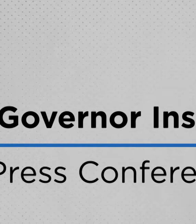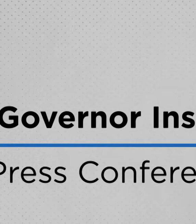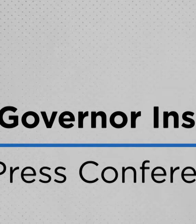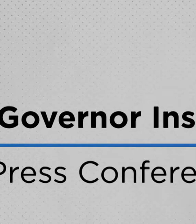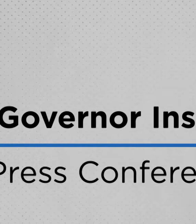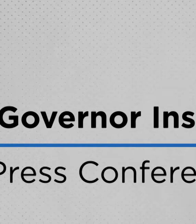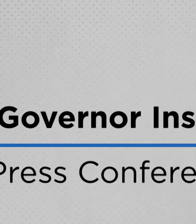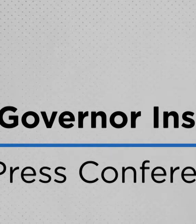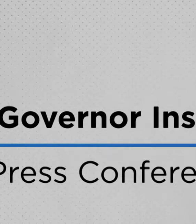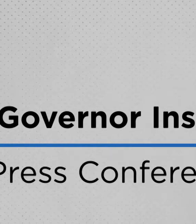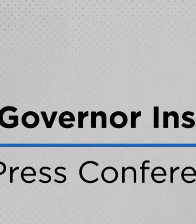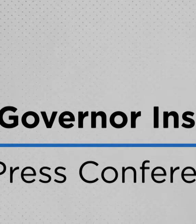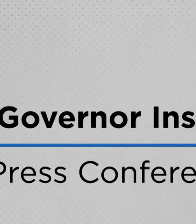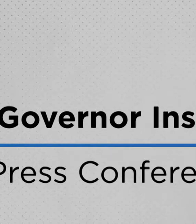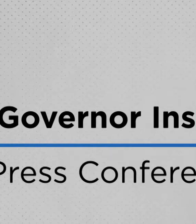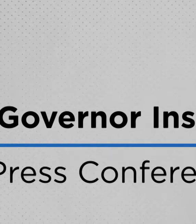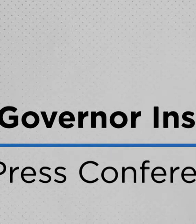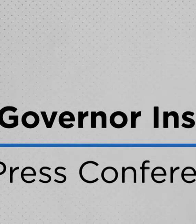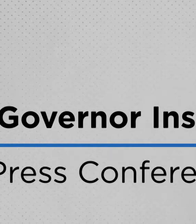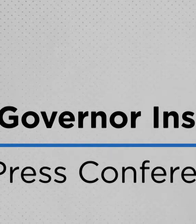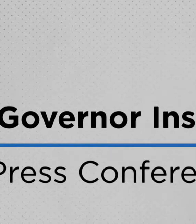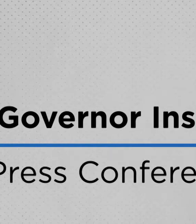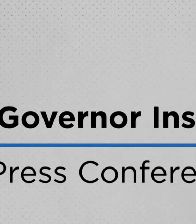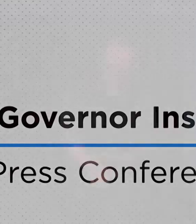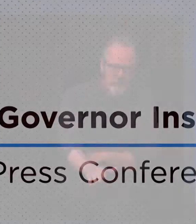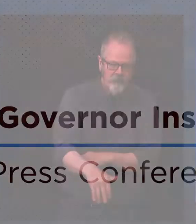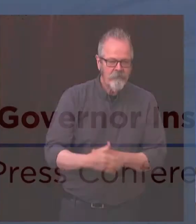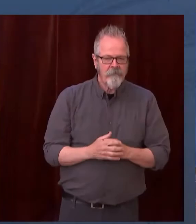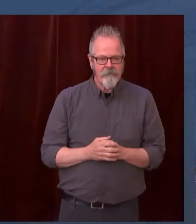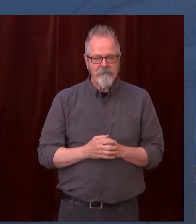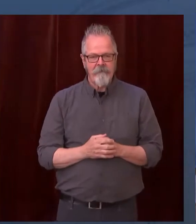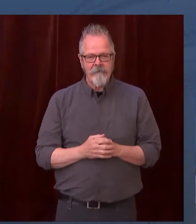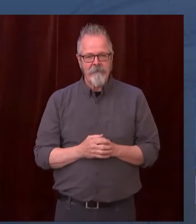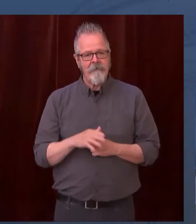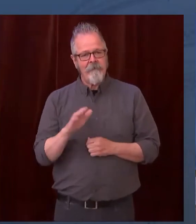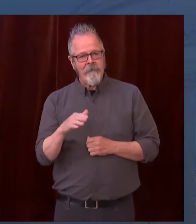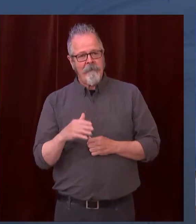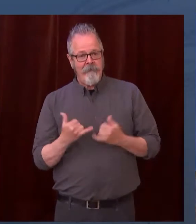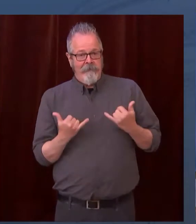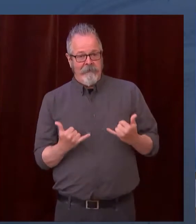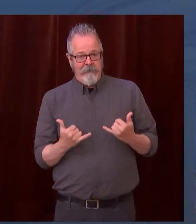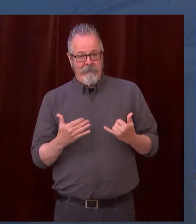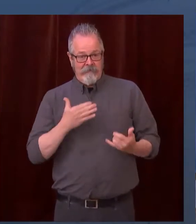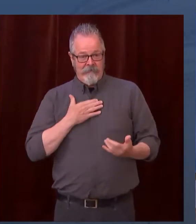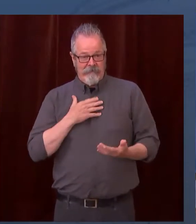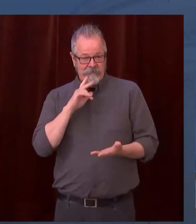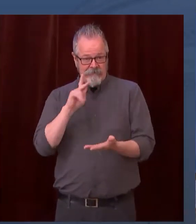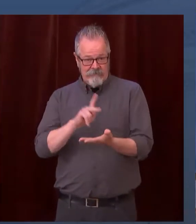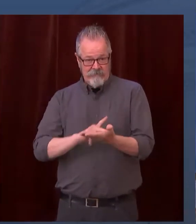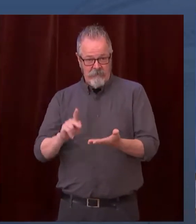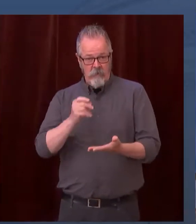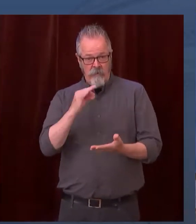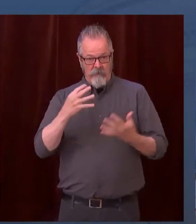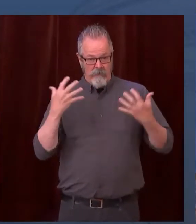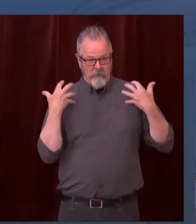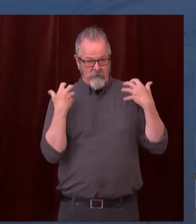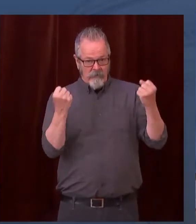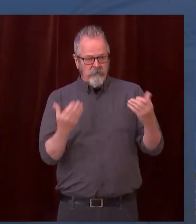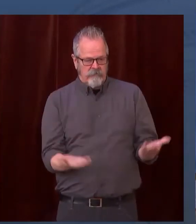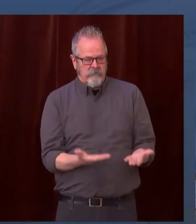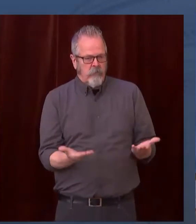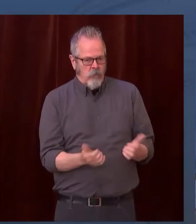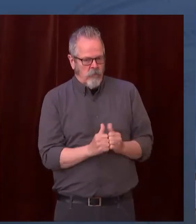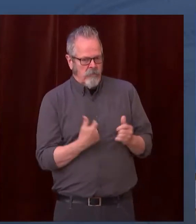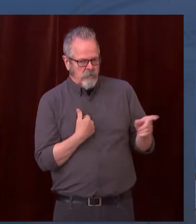Good afternoon. Today I am joined by Secretary of Health John Wiesman. We'd like to talk about our next steps in our